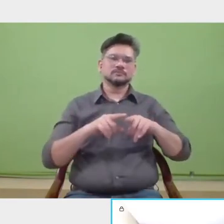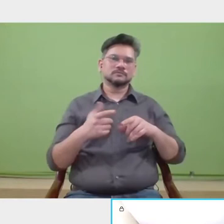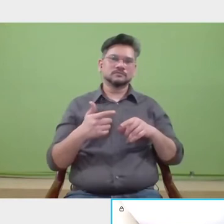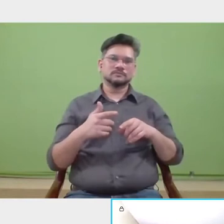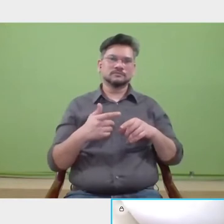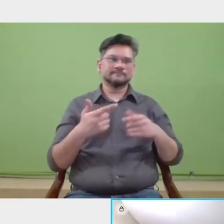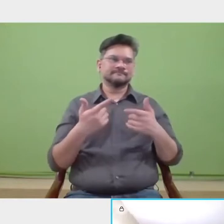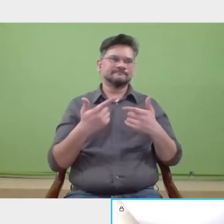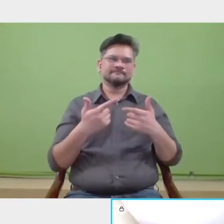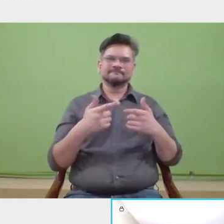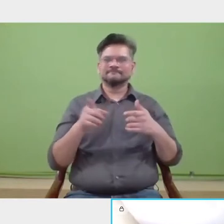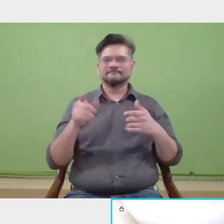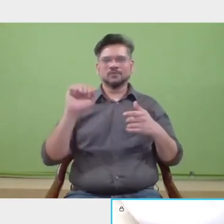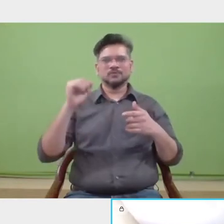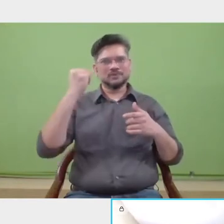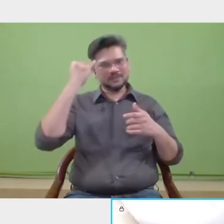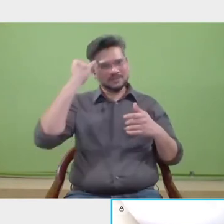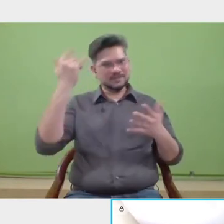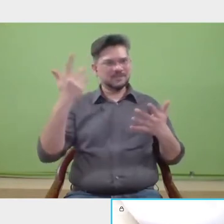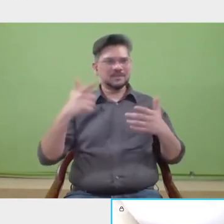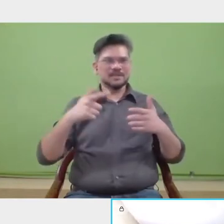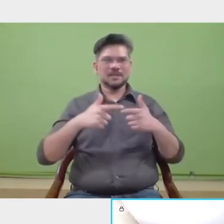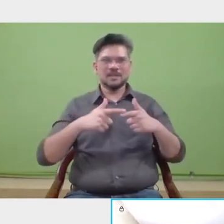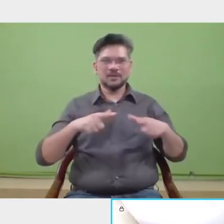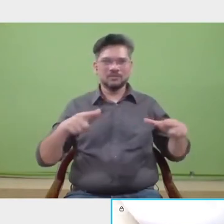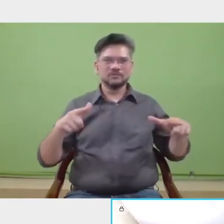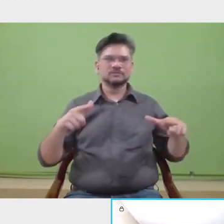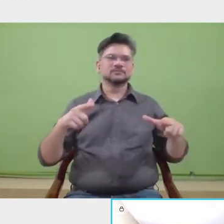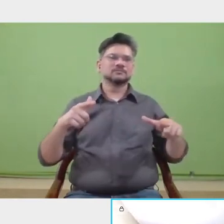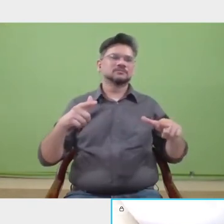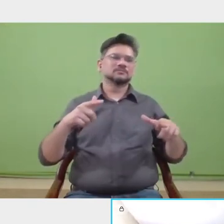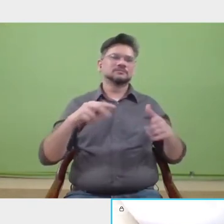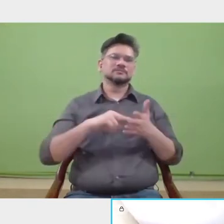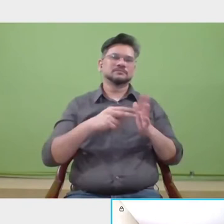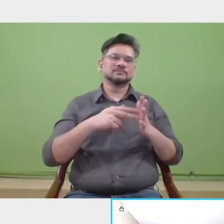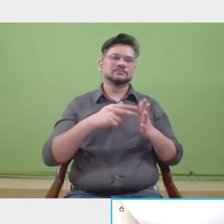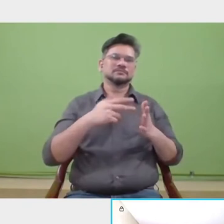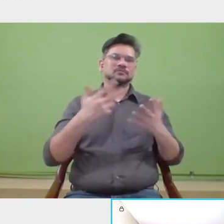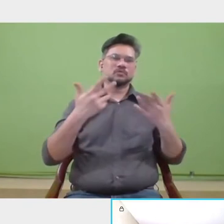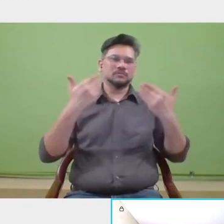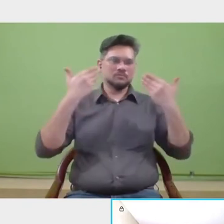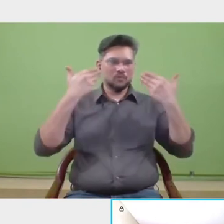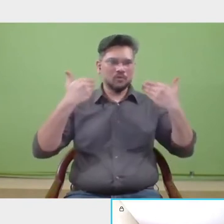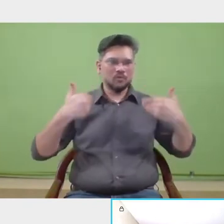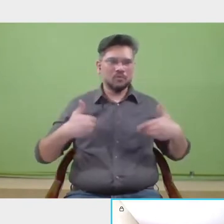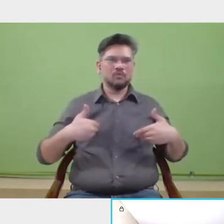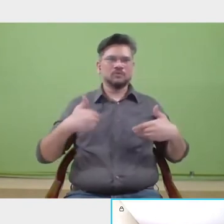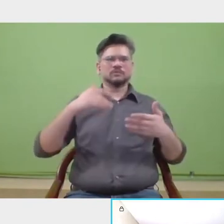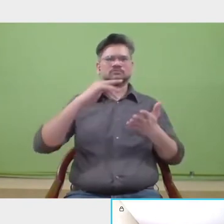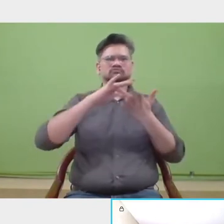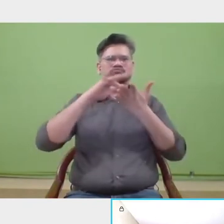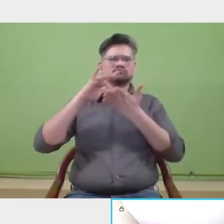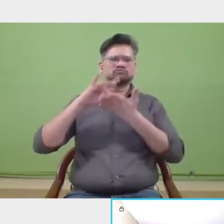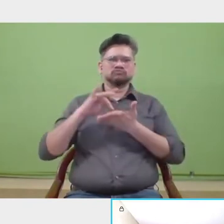where where language is located and in the human body and how it comes to be